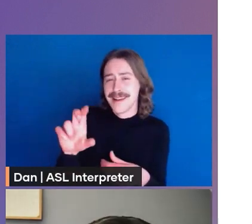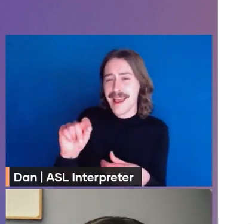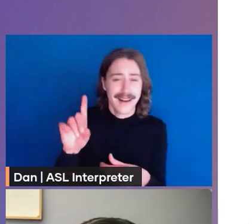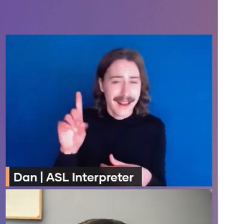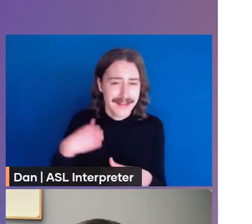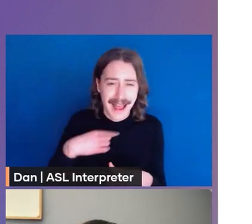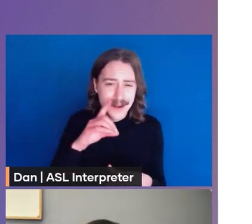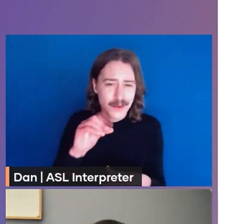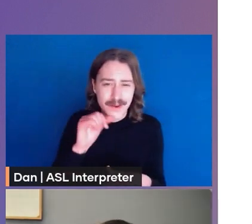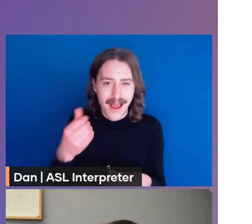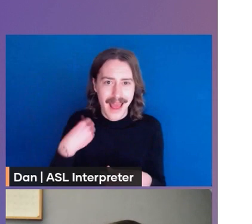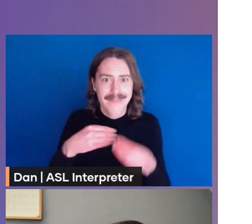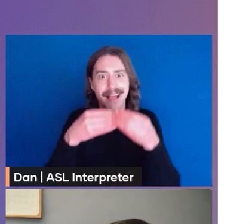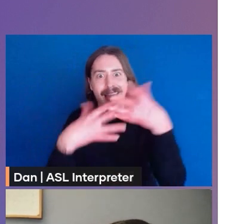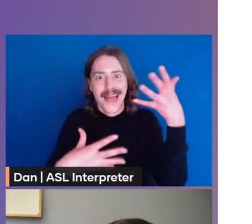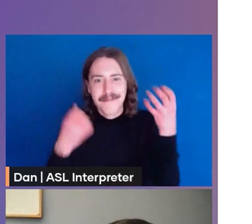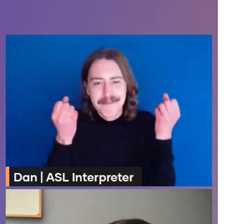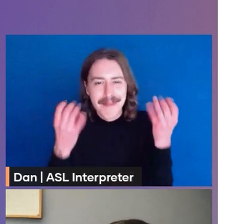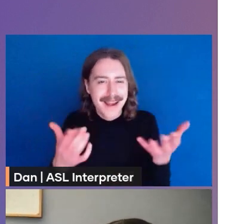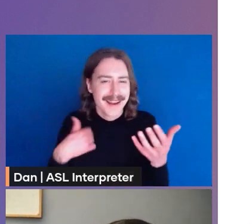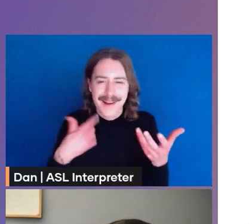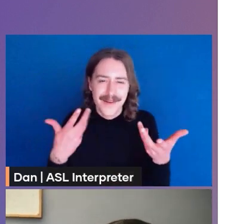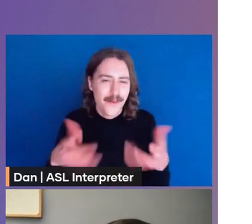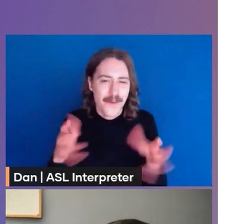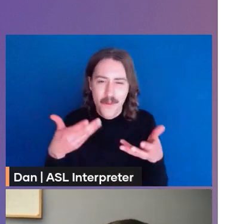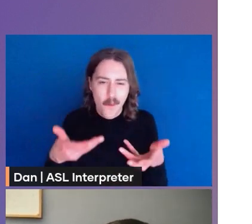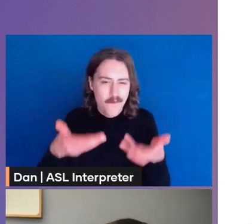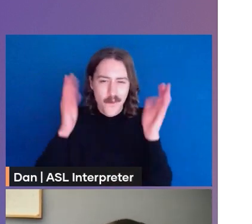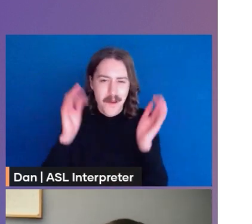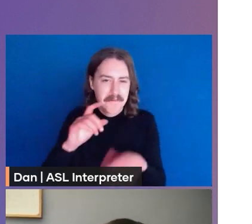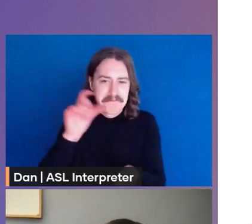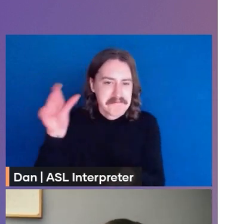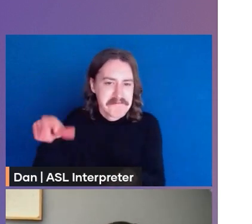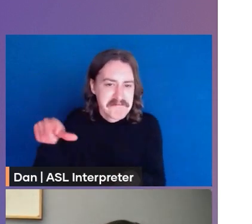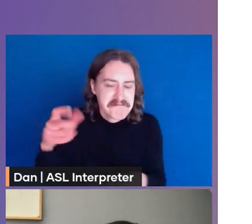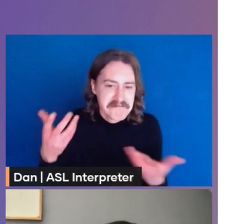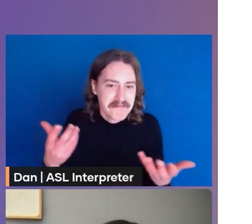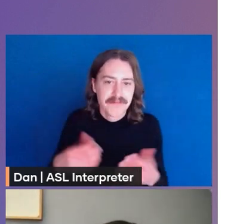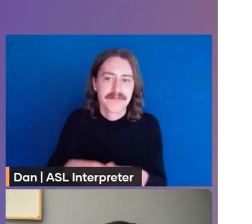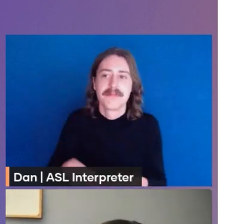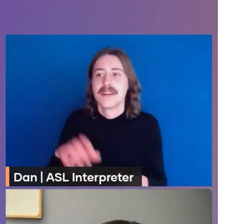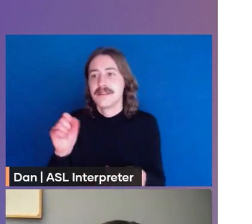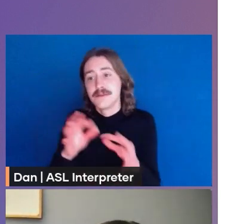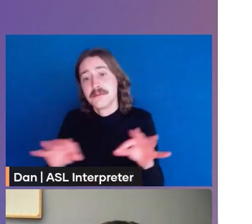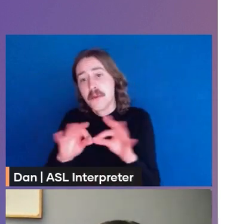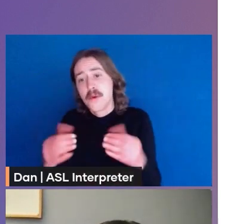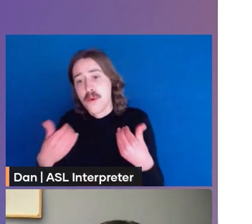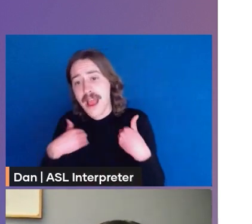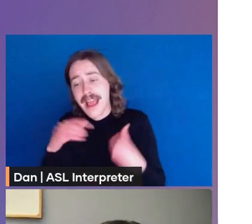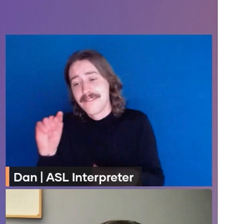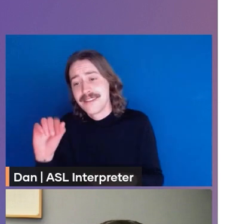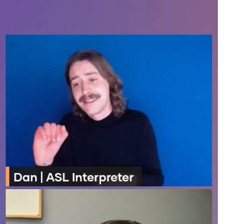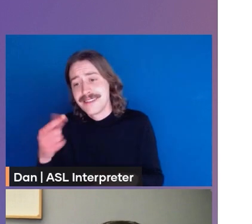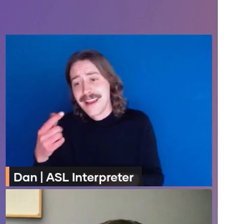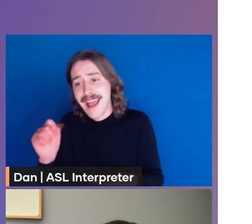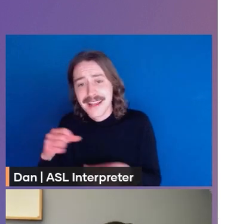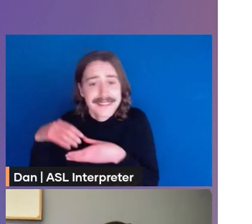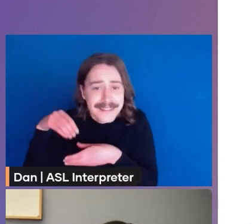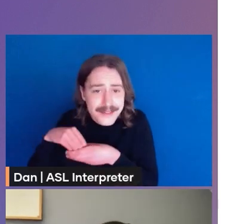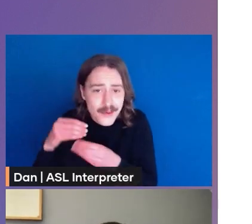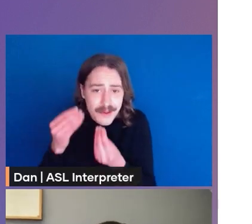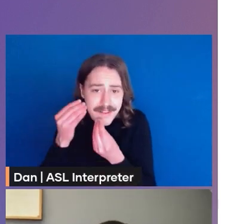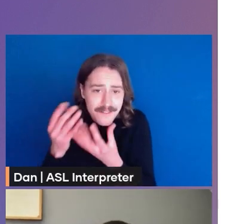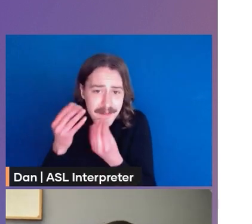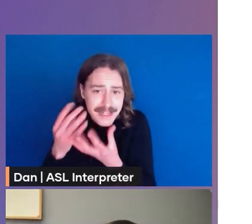it's no big deal. Make sure you have your tags, like the internal ELB set to 1, and then a little bit lower, you can